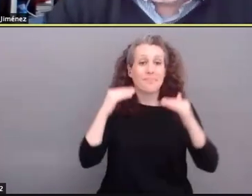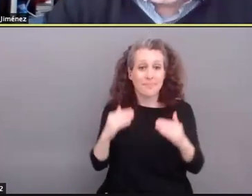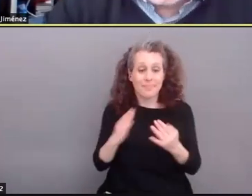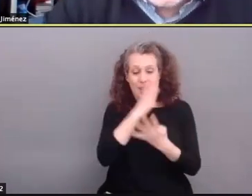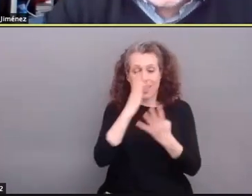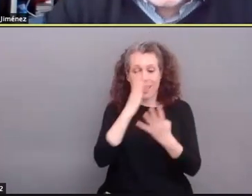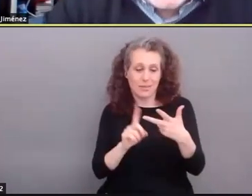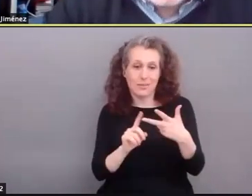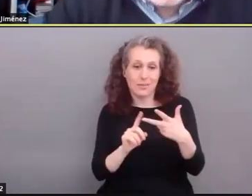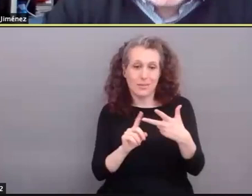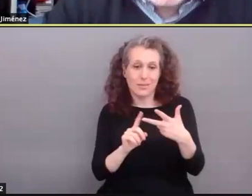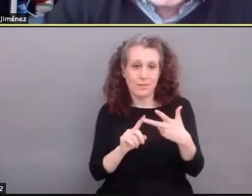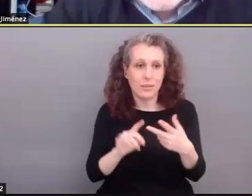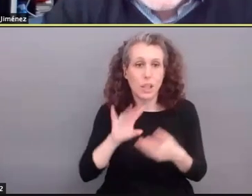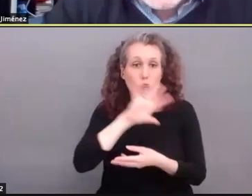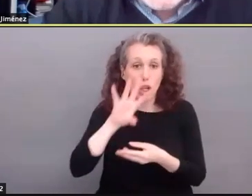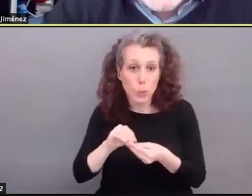conclude